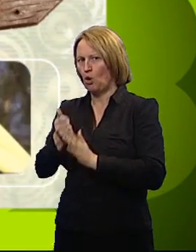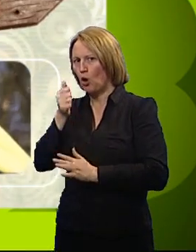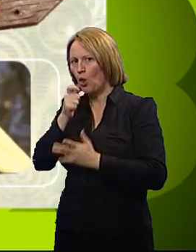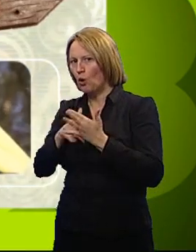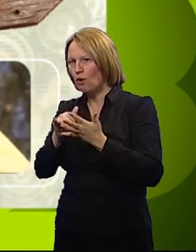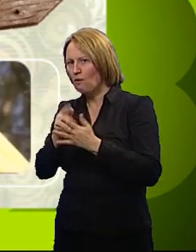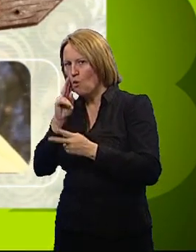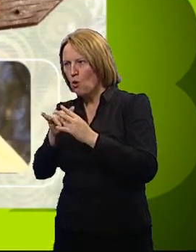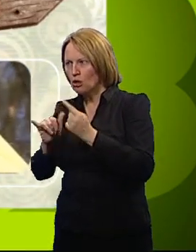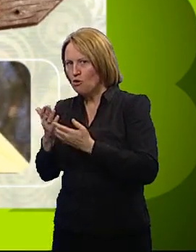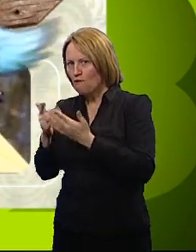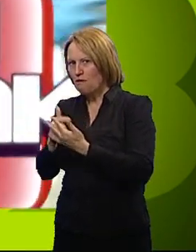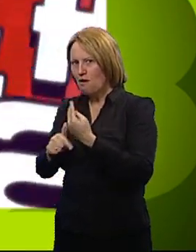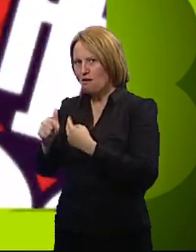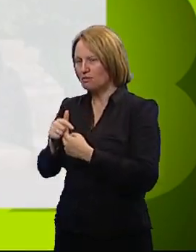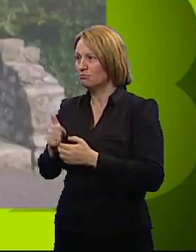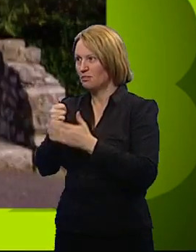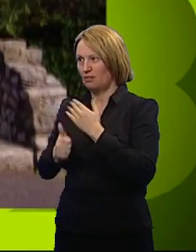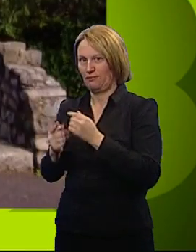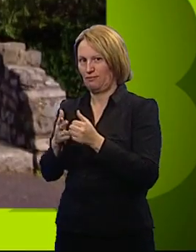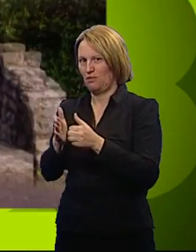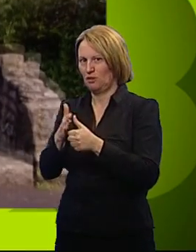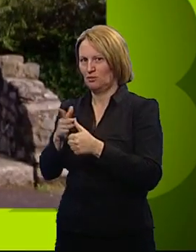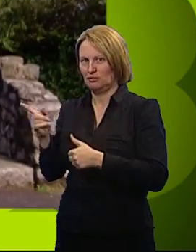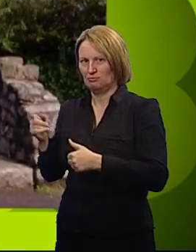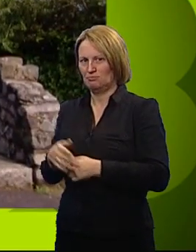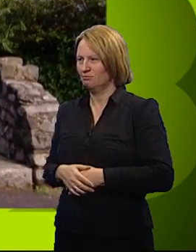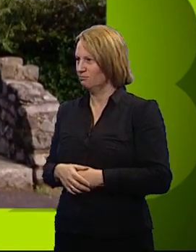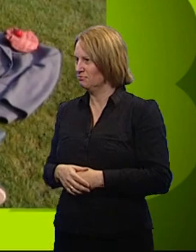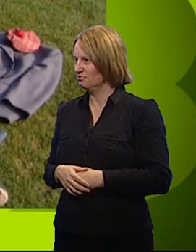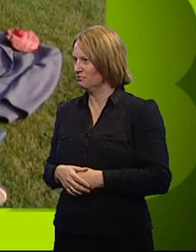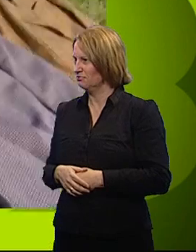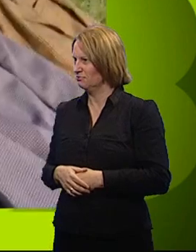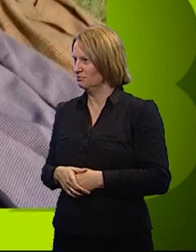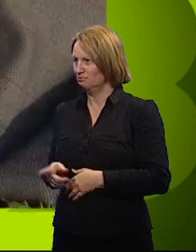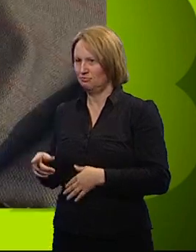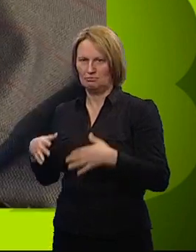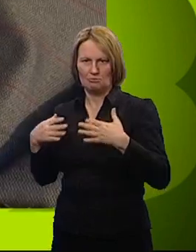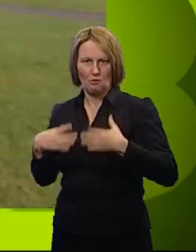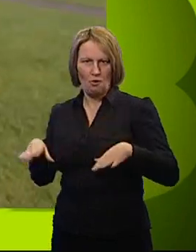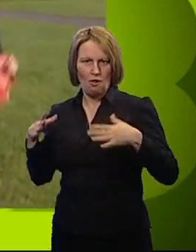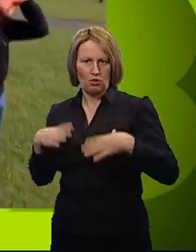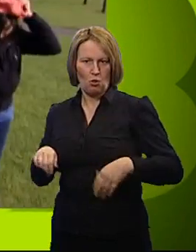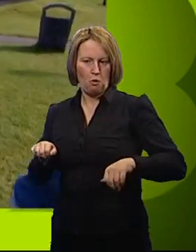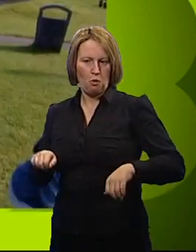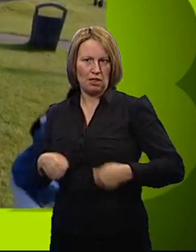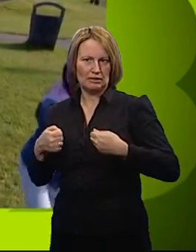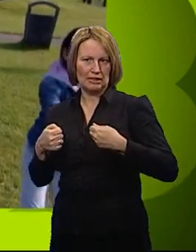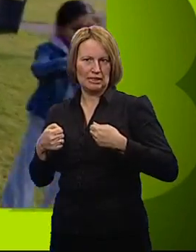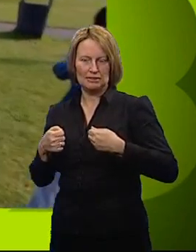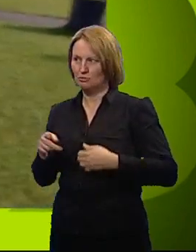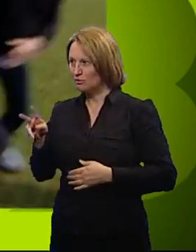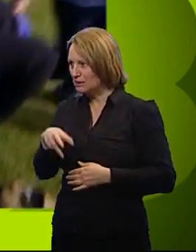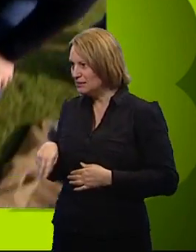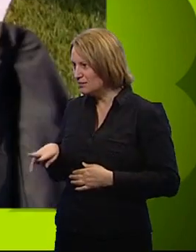try and work out what's on offer. Starting with break number one. Oh, I see clothes. I see wellies.